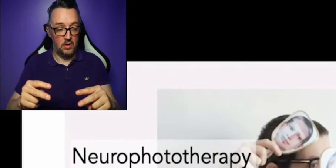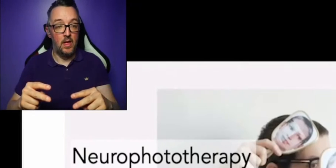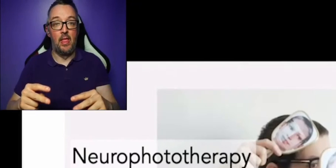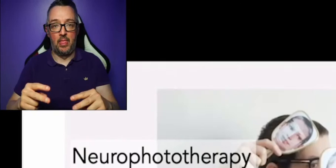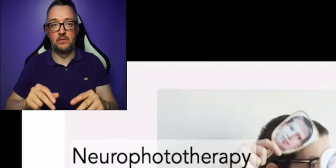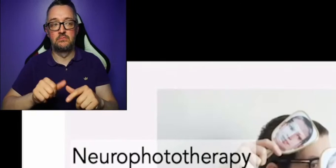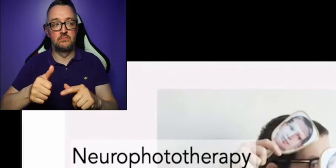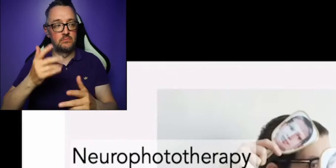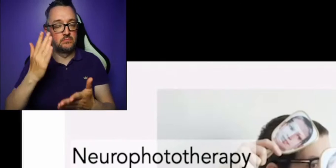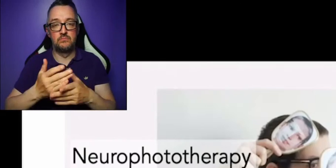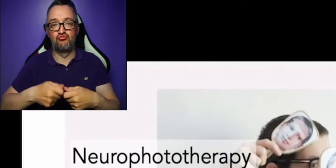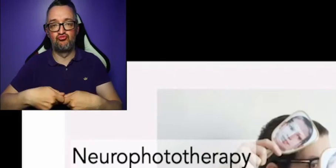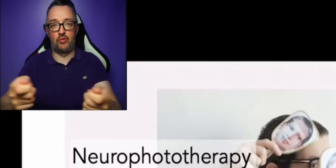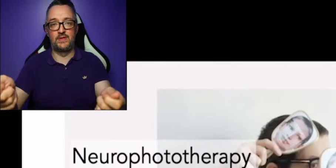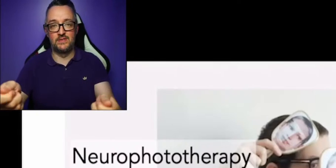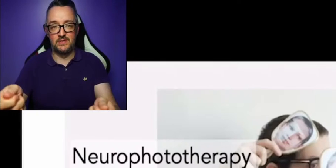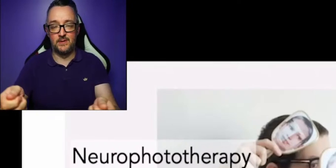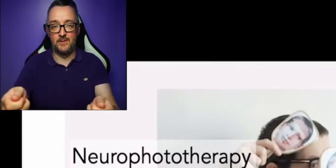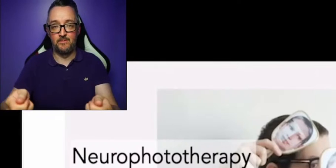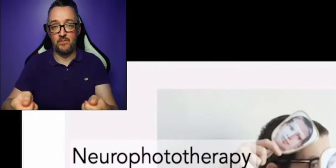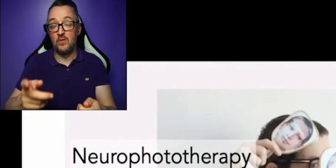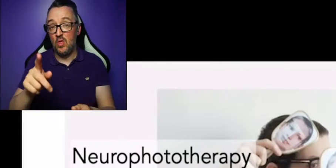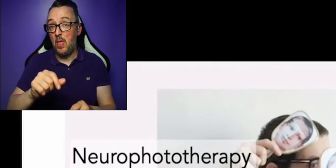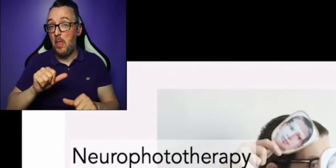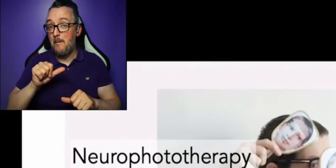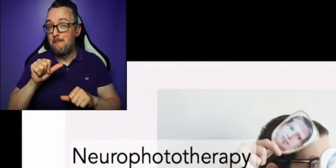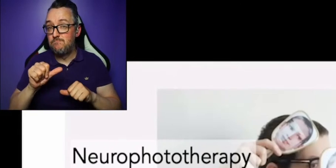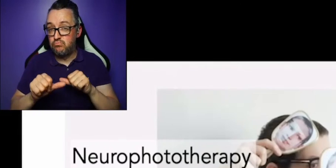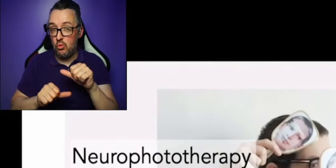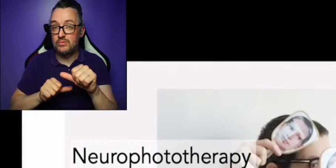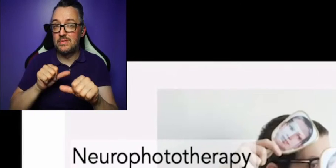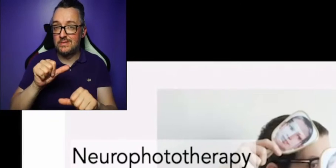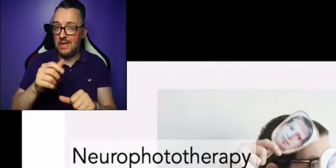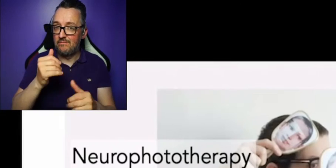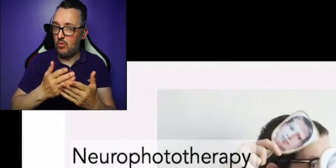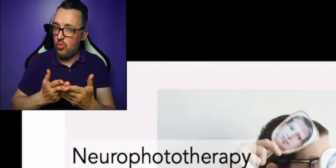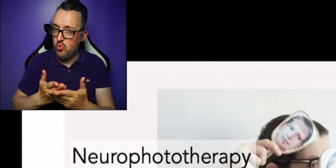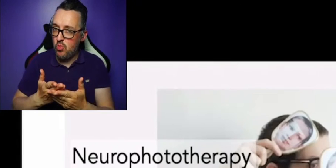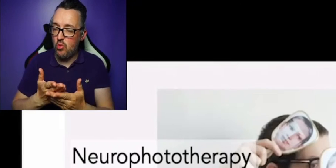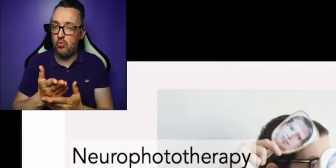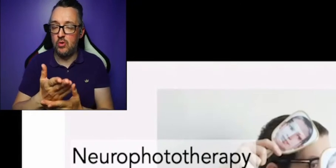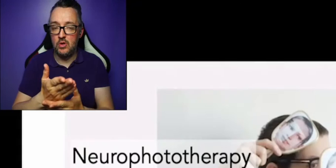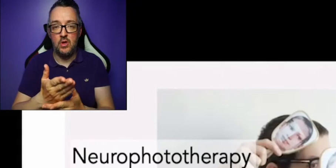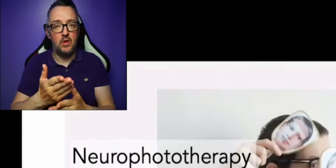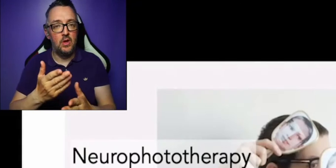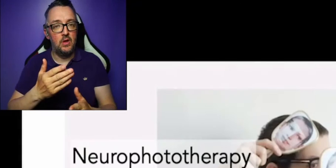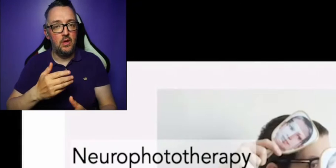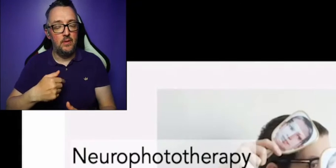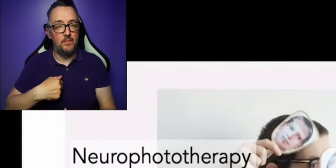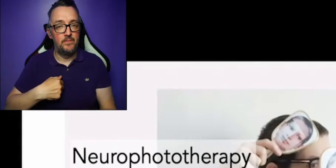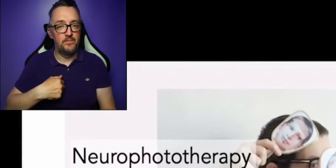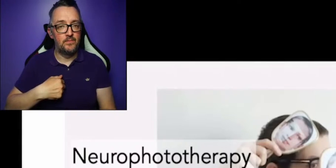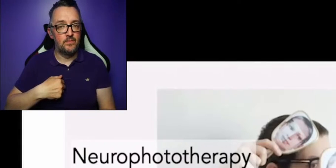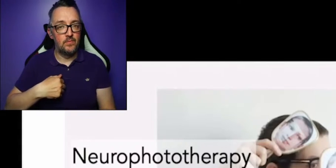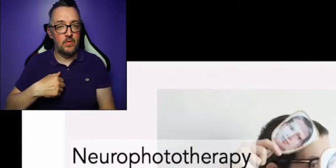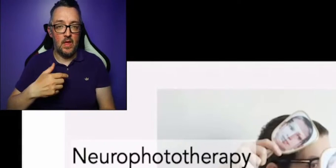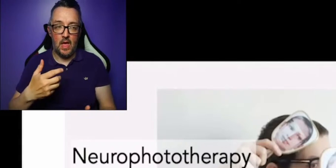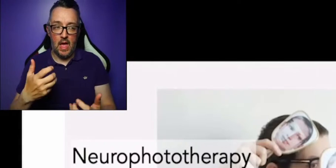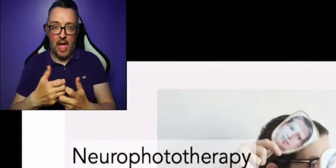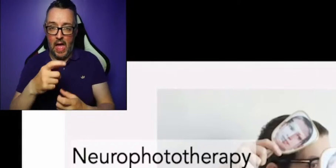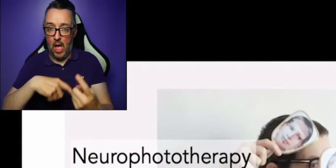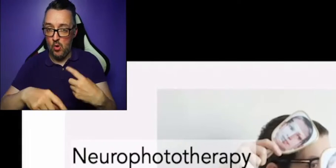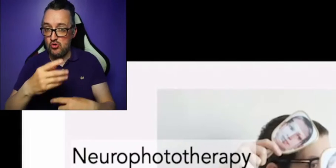it. Mm-hmm. So it's got to go through quite a process, I think. Mm-hmm. And so I think I'll know more how it could